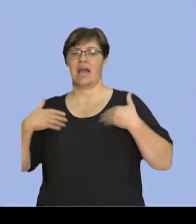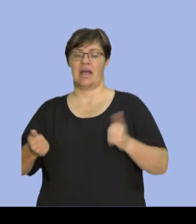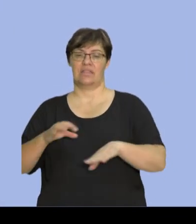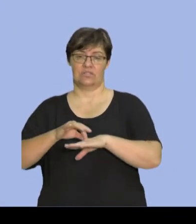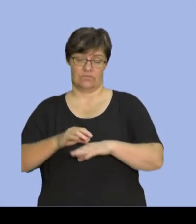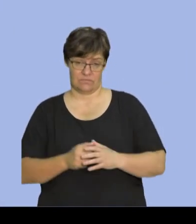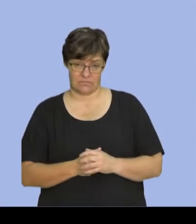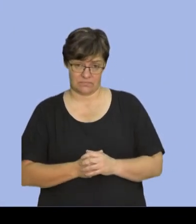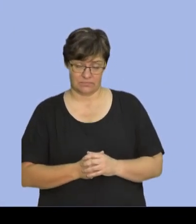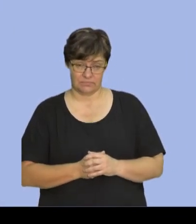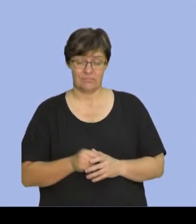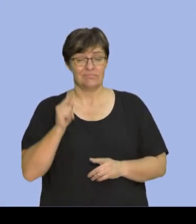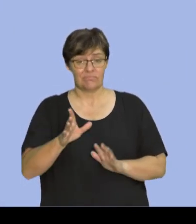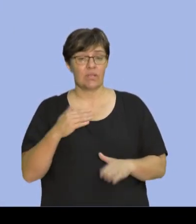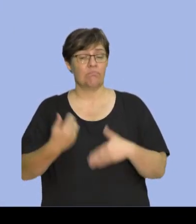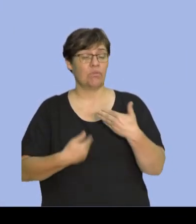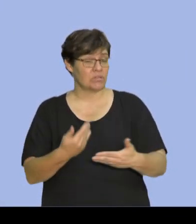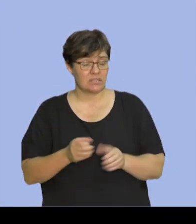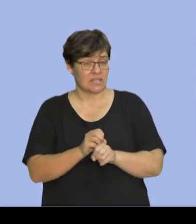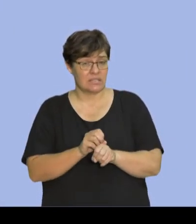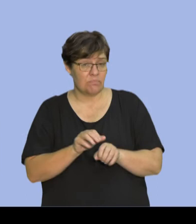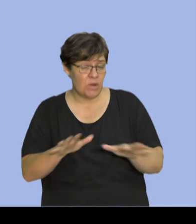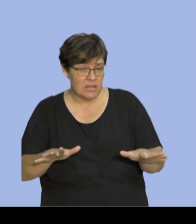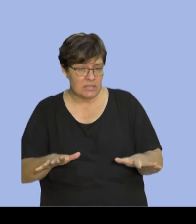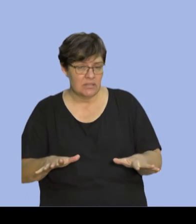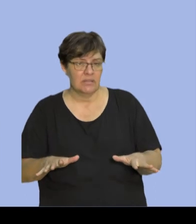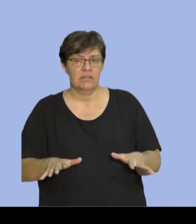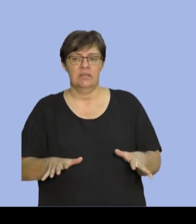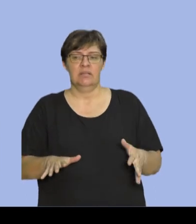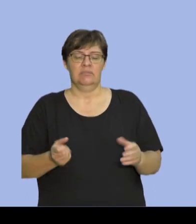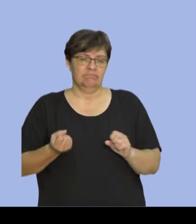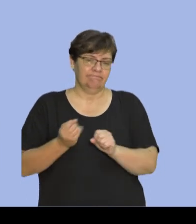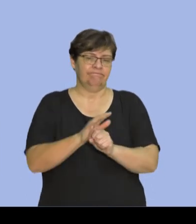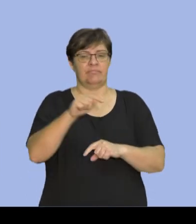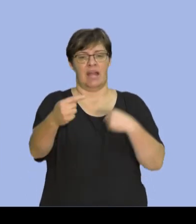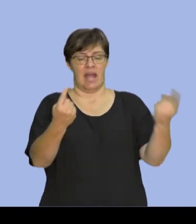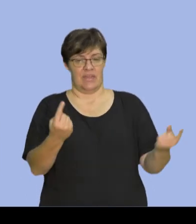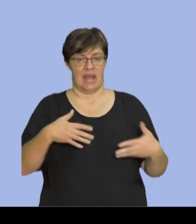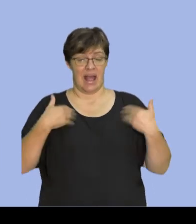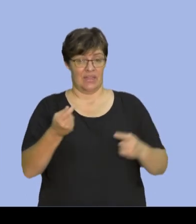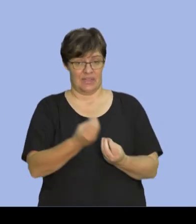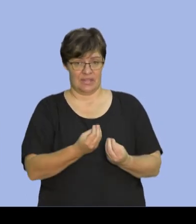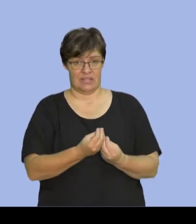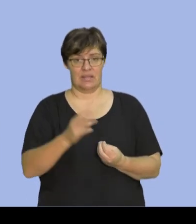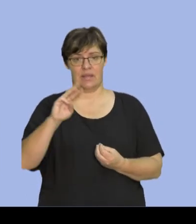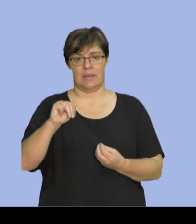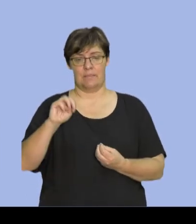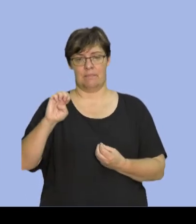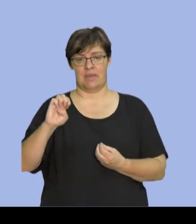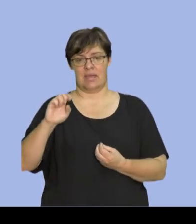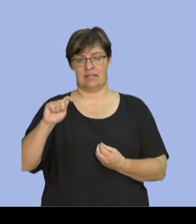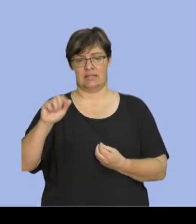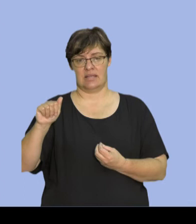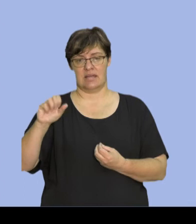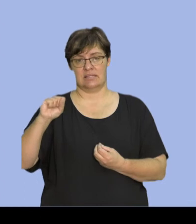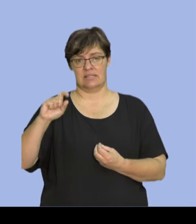tissue. This process where they spread and help and affect other healthy tissue is called metastasis. And now